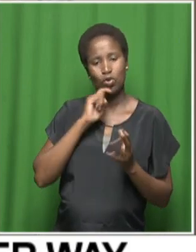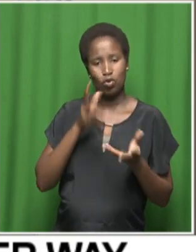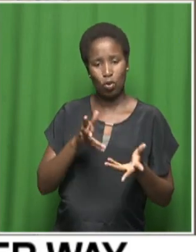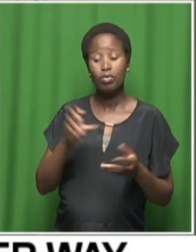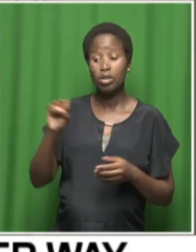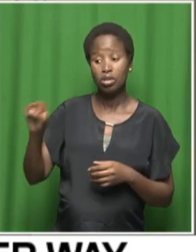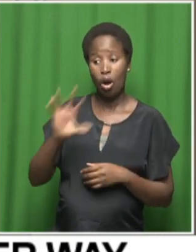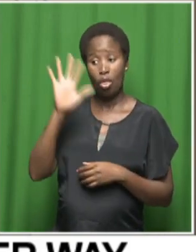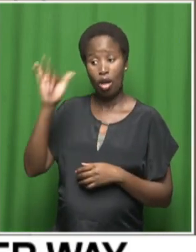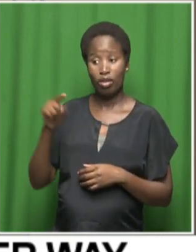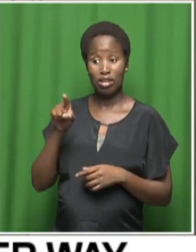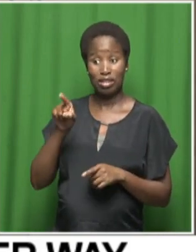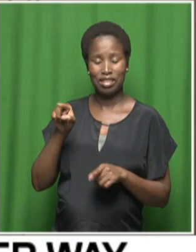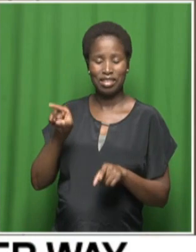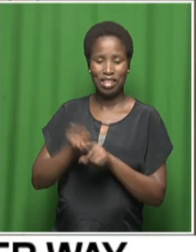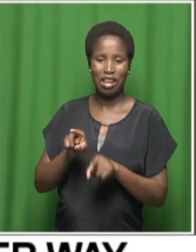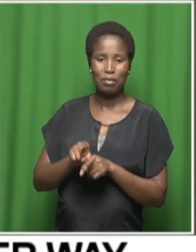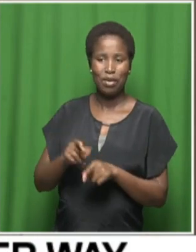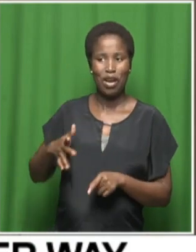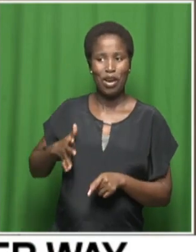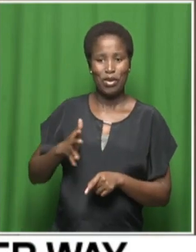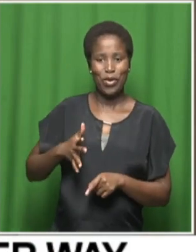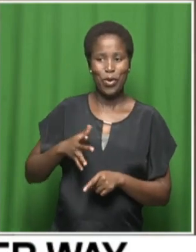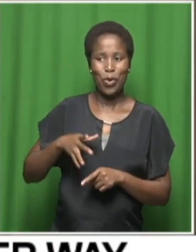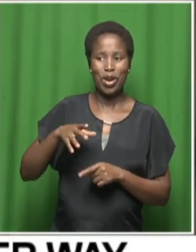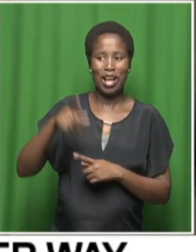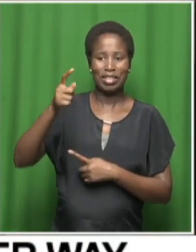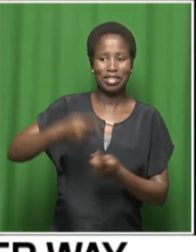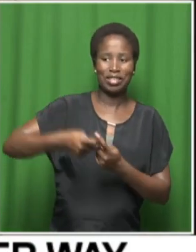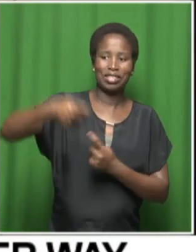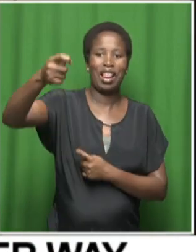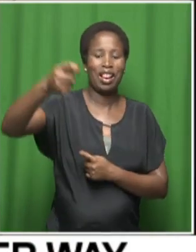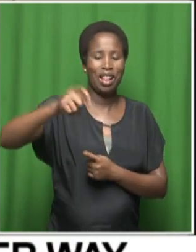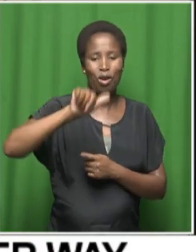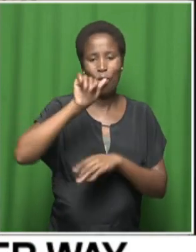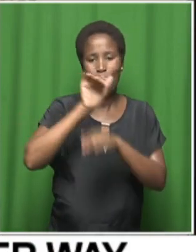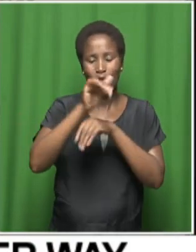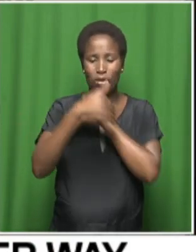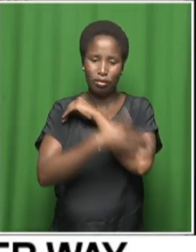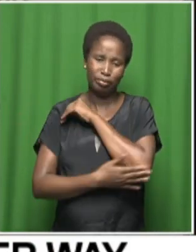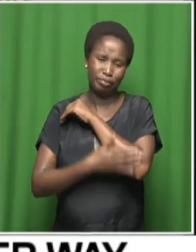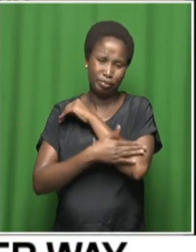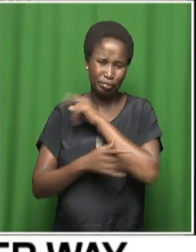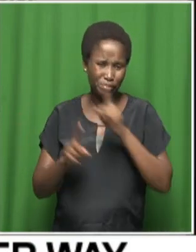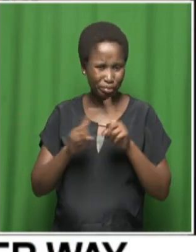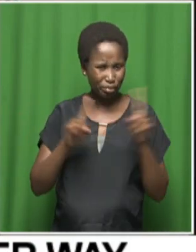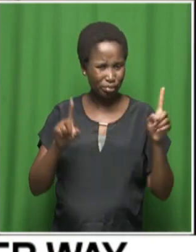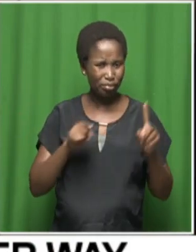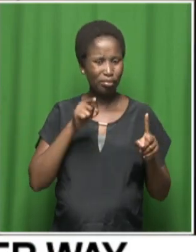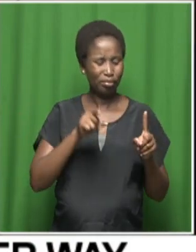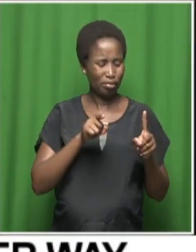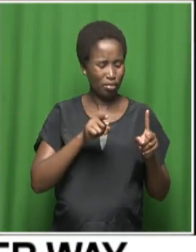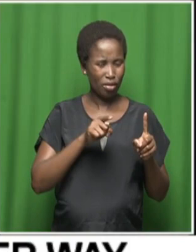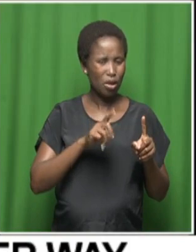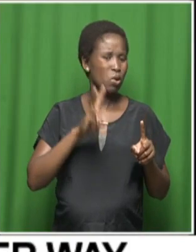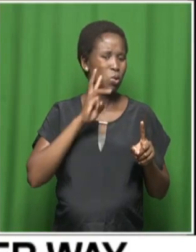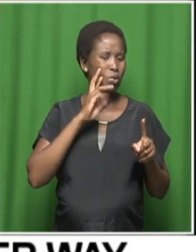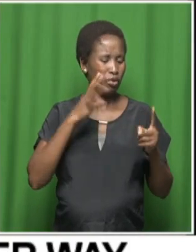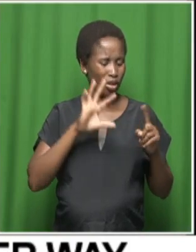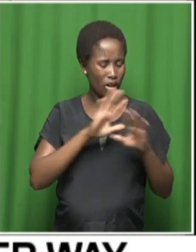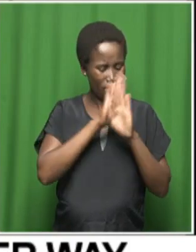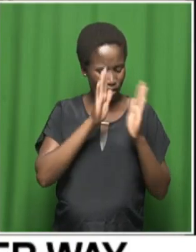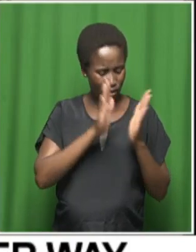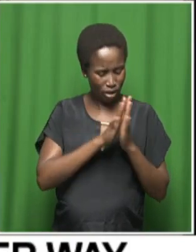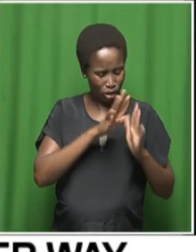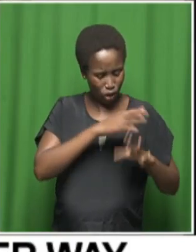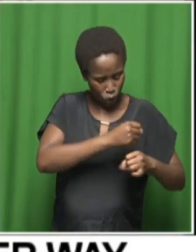an exporter. But some issues with how does it get stored? How do we have enough green renewable energy to make